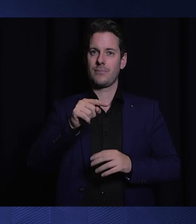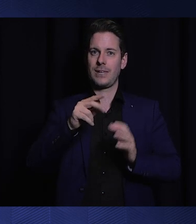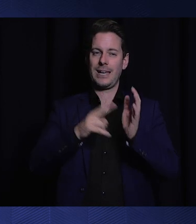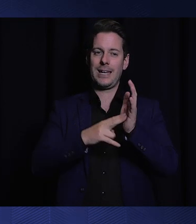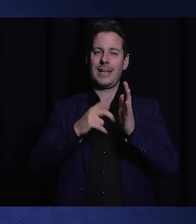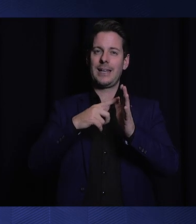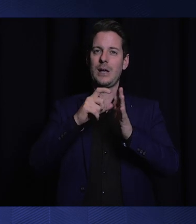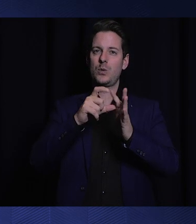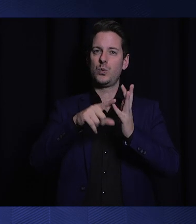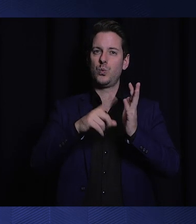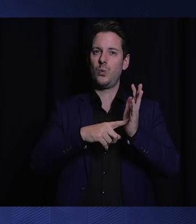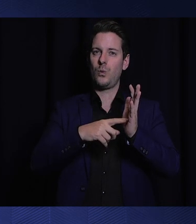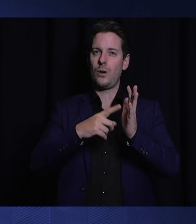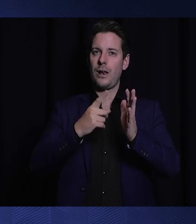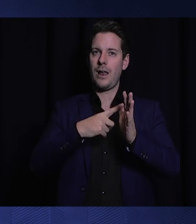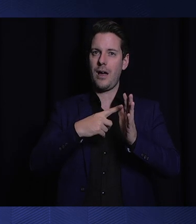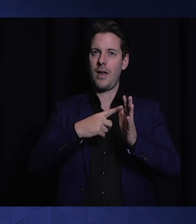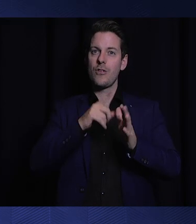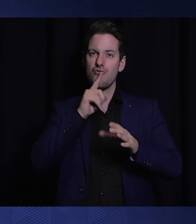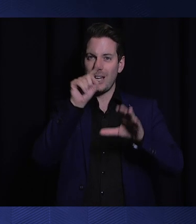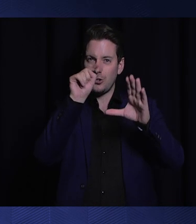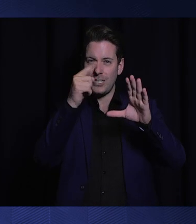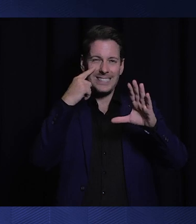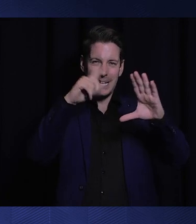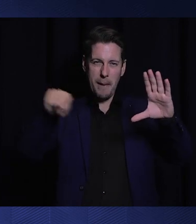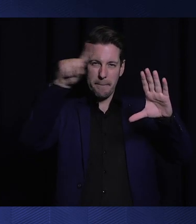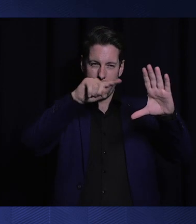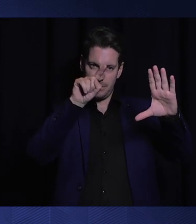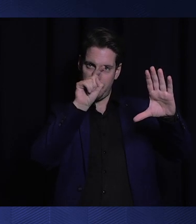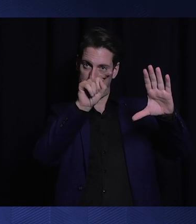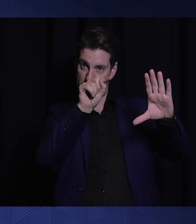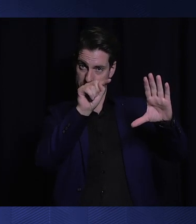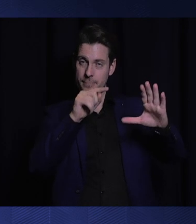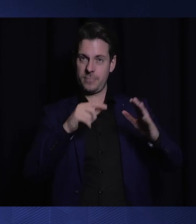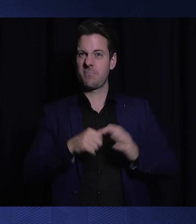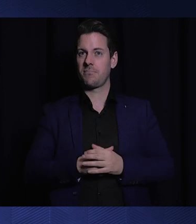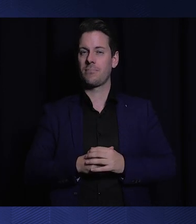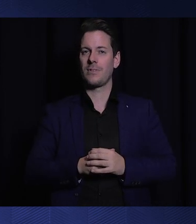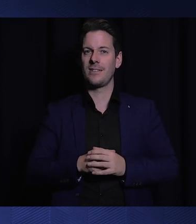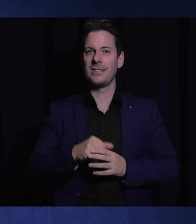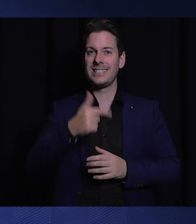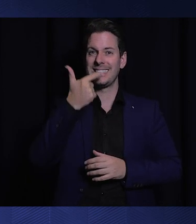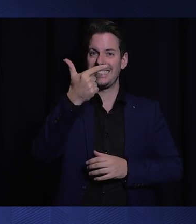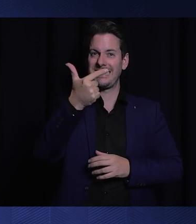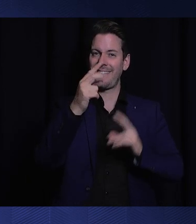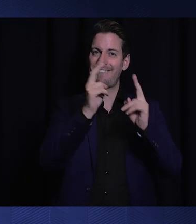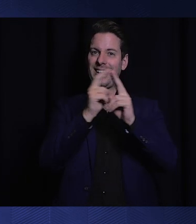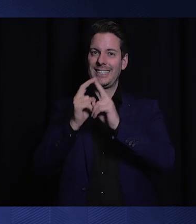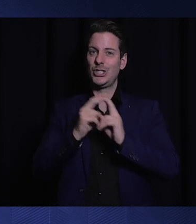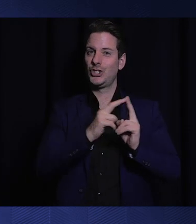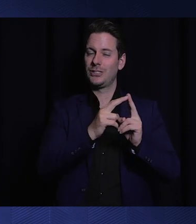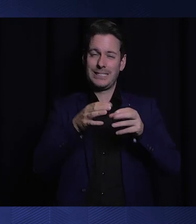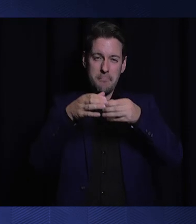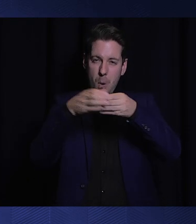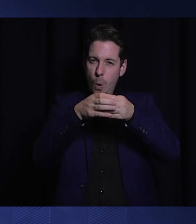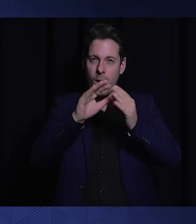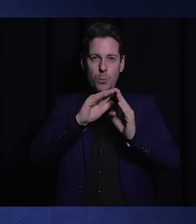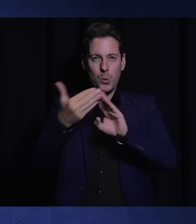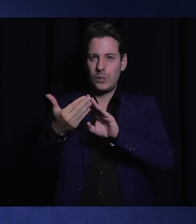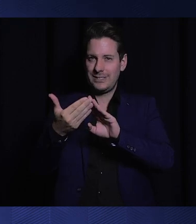on the red dot on the map. Nadula is made up of about 7 villages. It's a very, very small